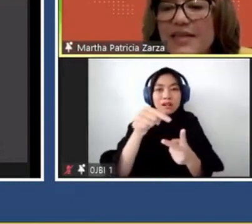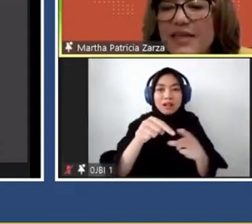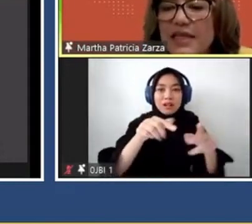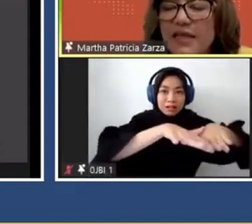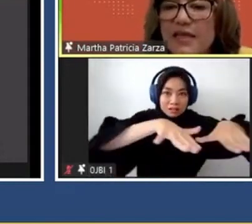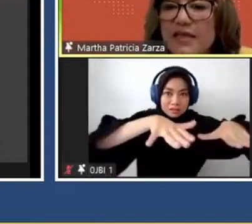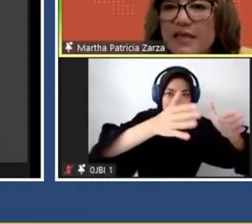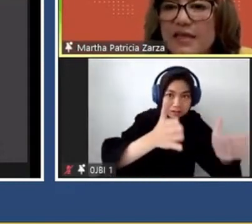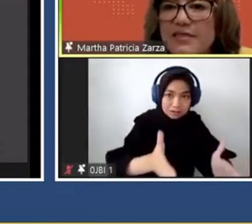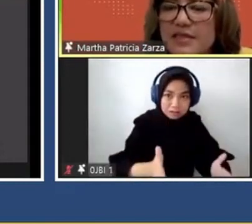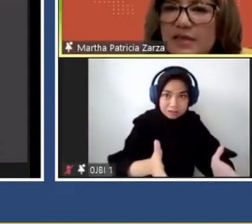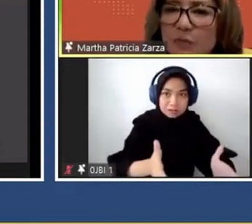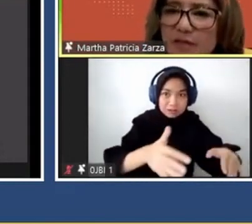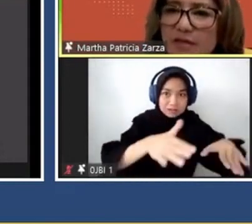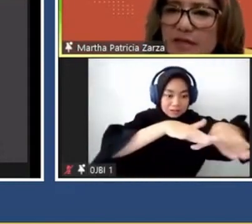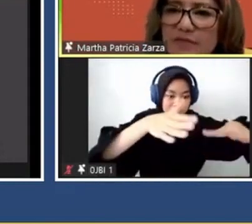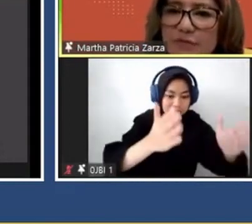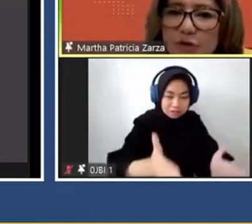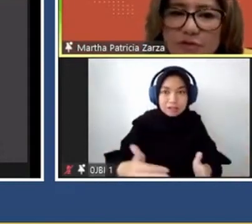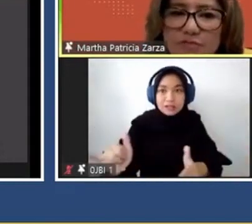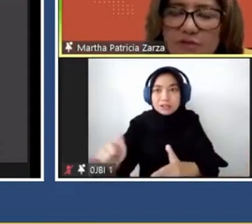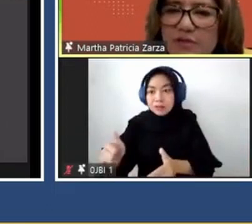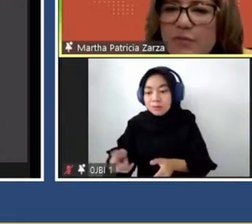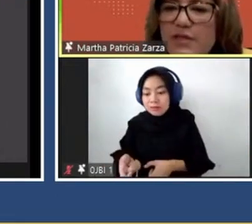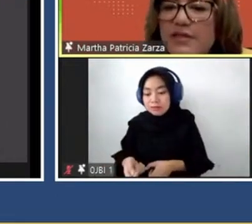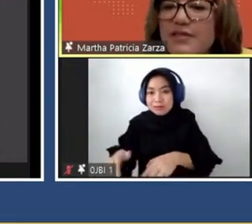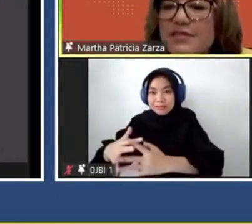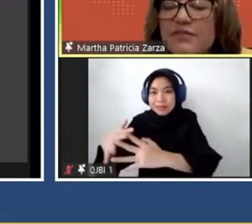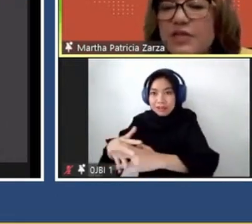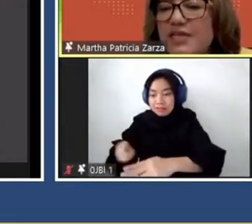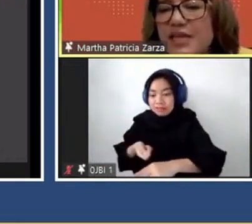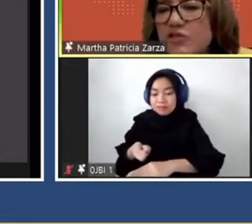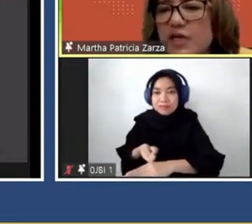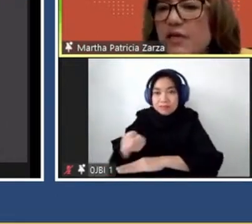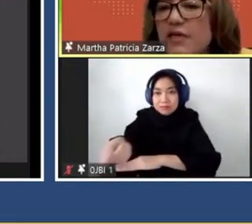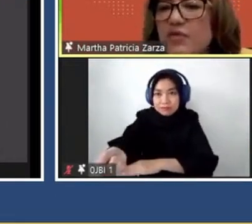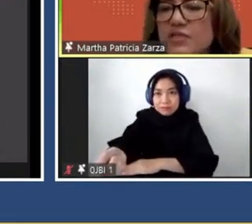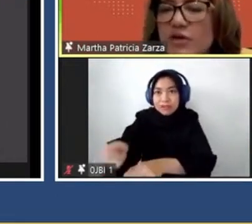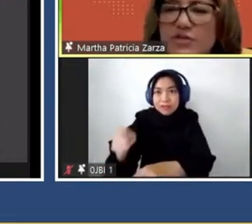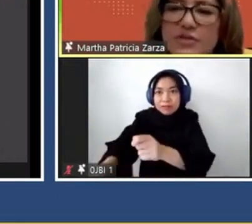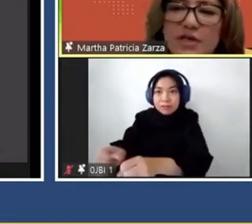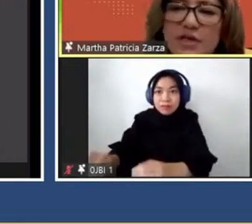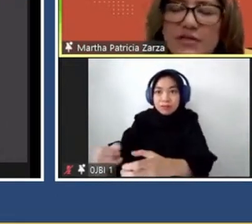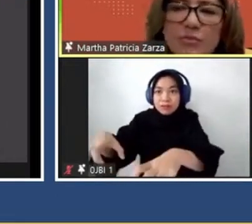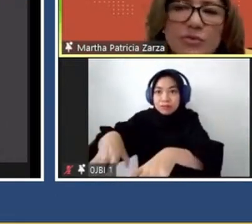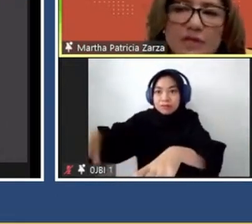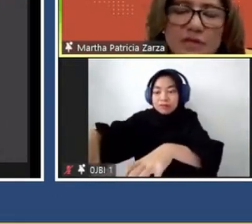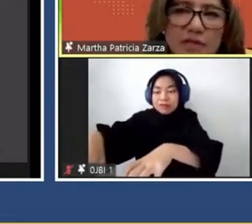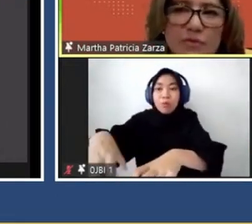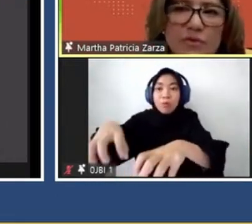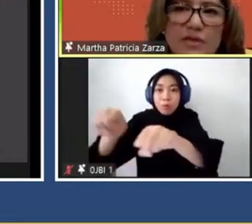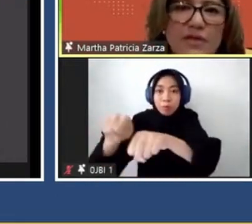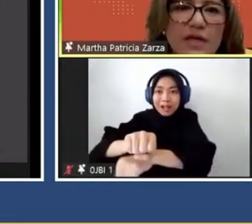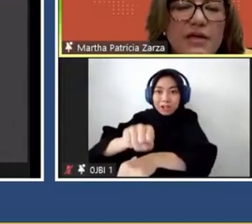right is the one in the floor, not the one that is in the floor. That is actually 3 stones and the wood,